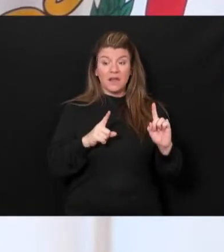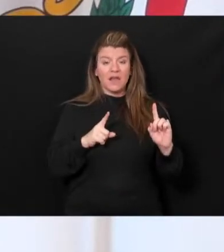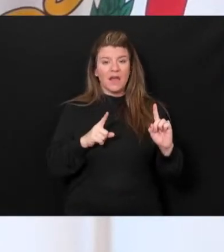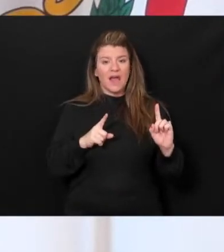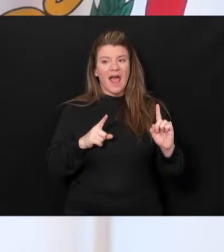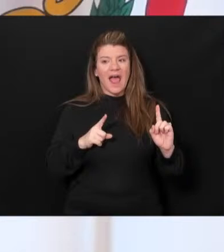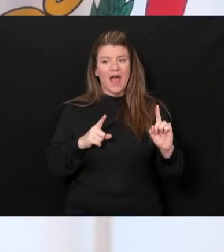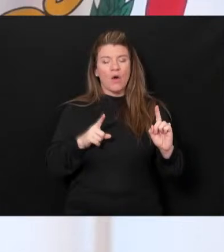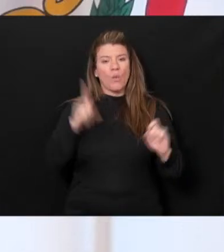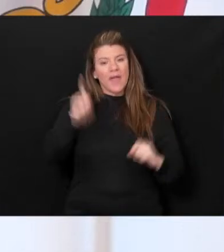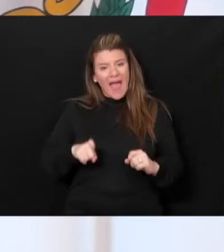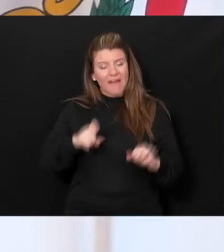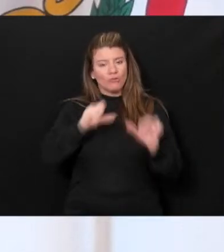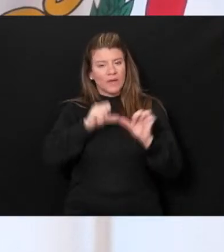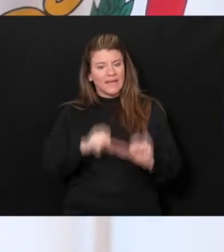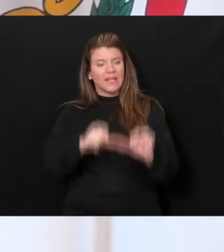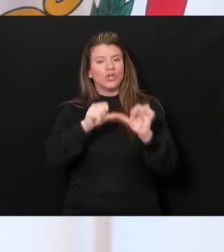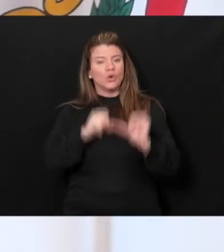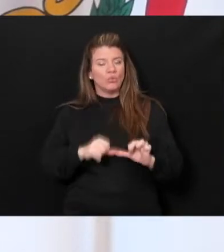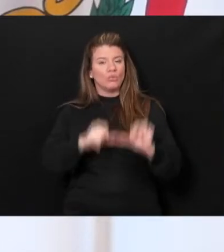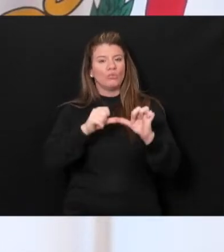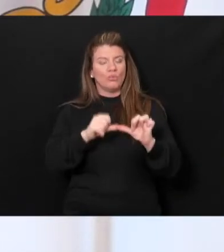we've got to continue to